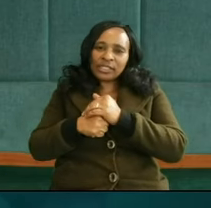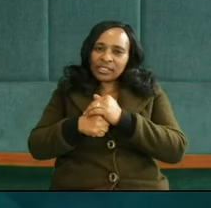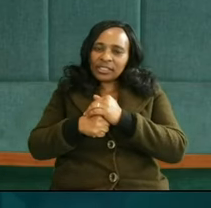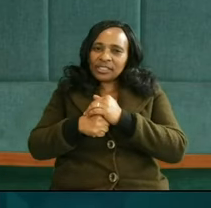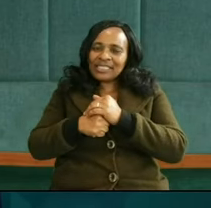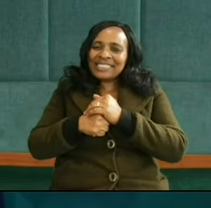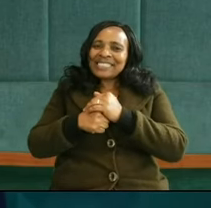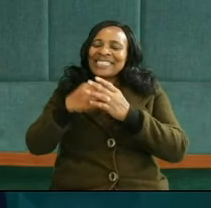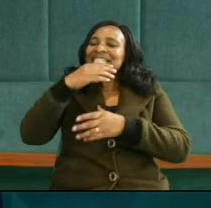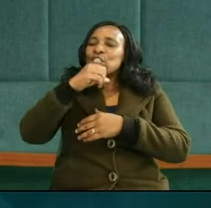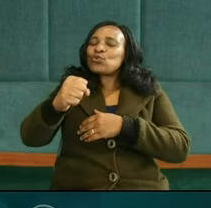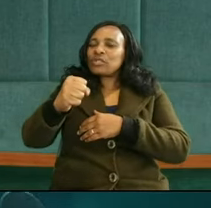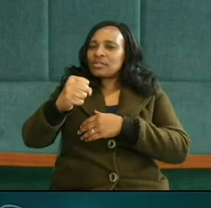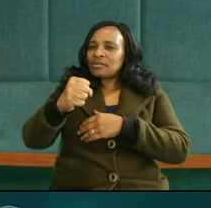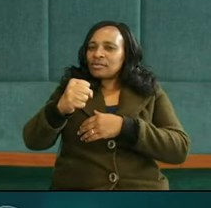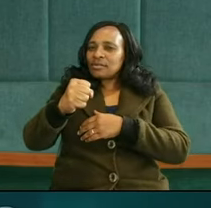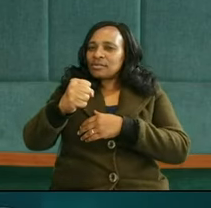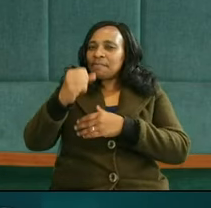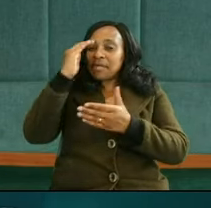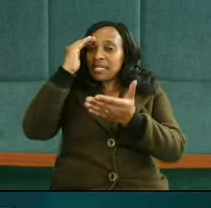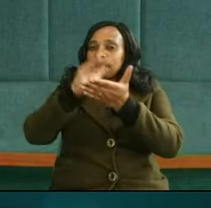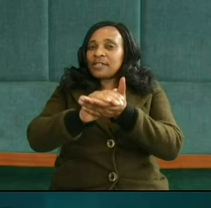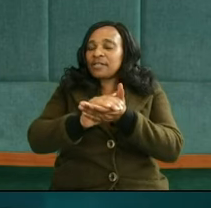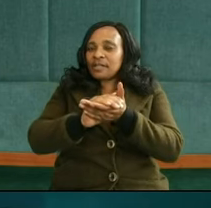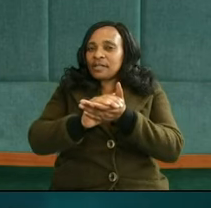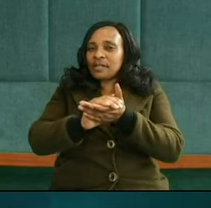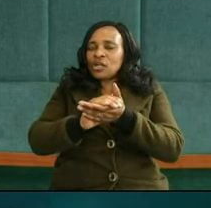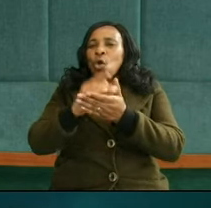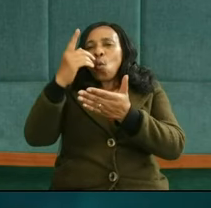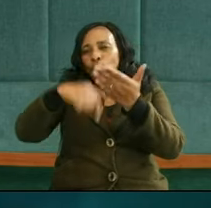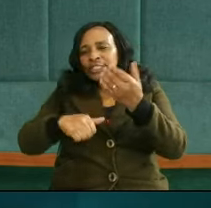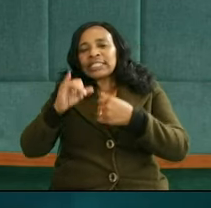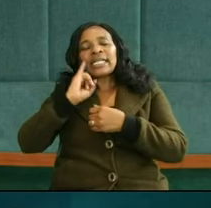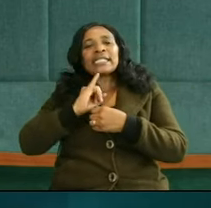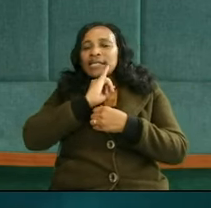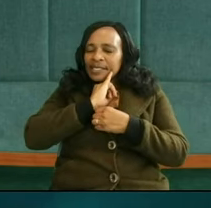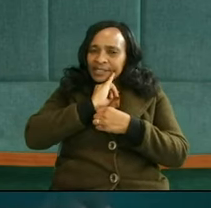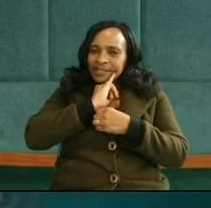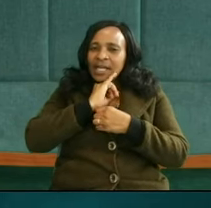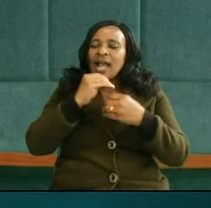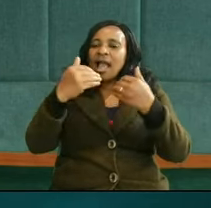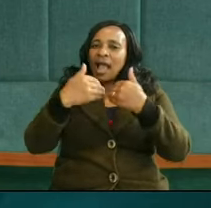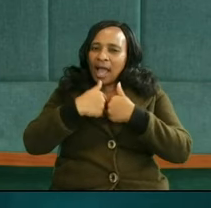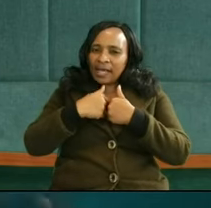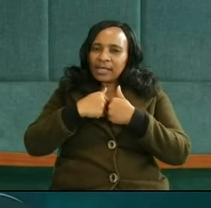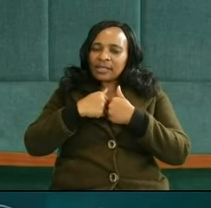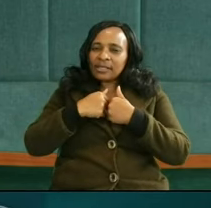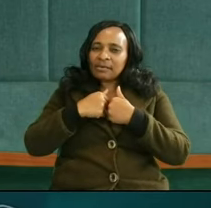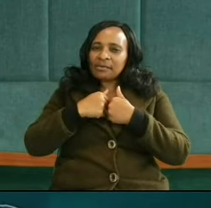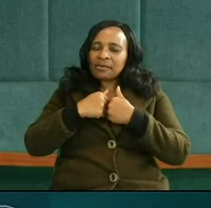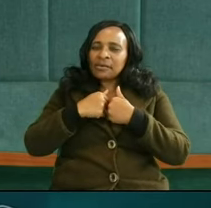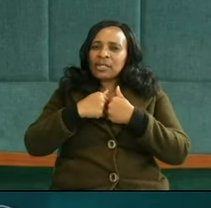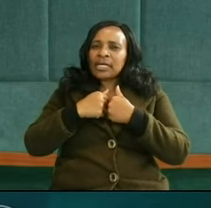the Jews, what the Israelites had been perpetuating for a